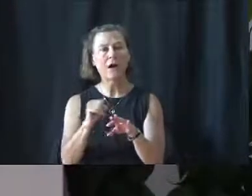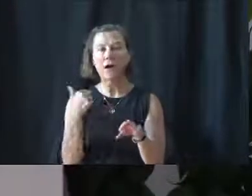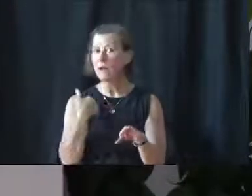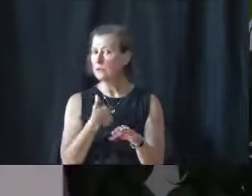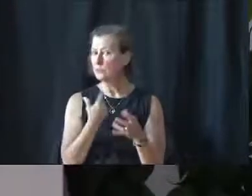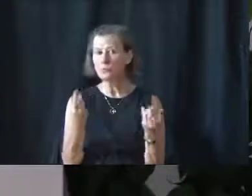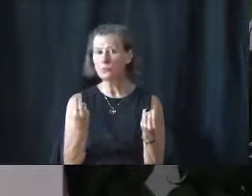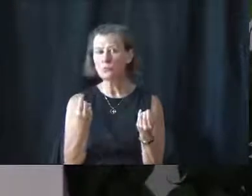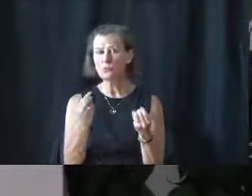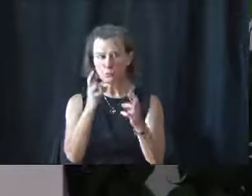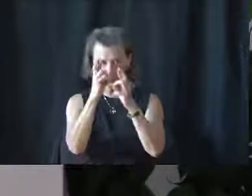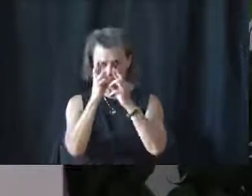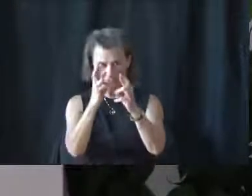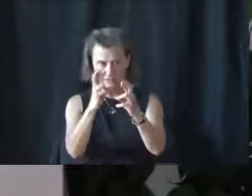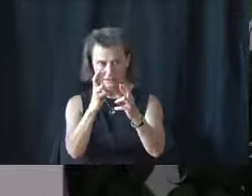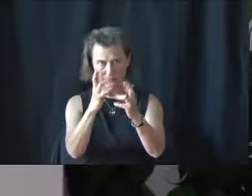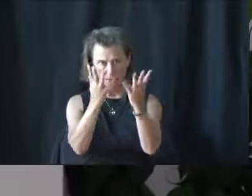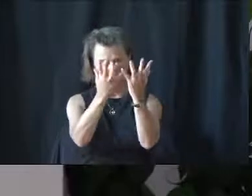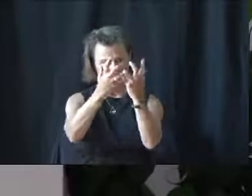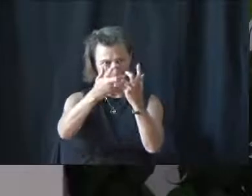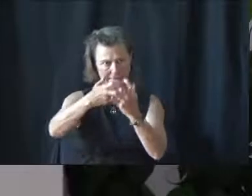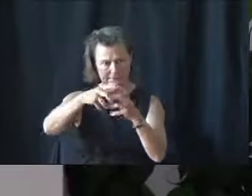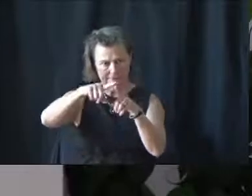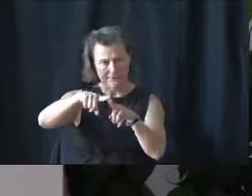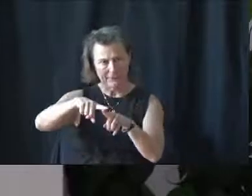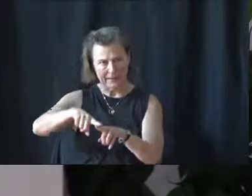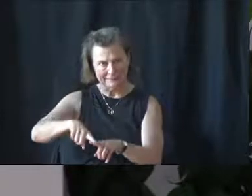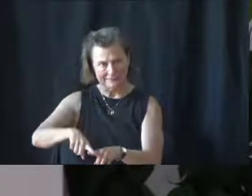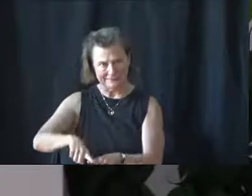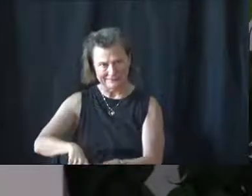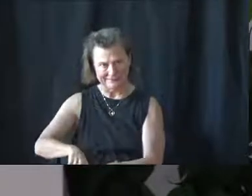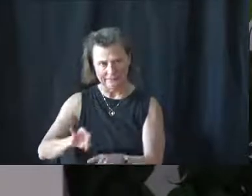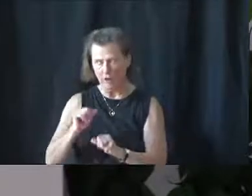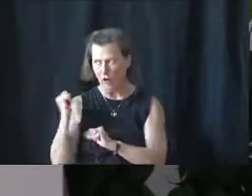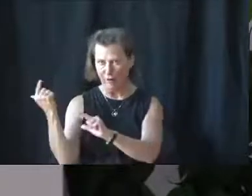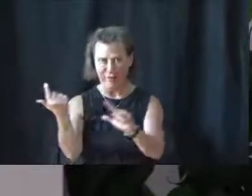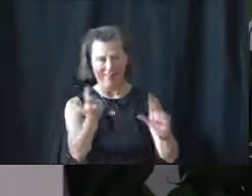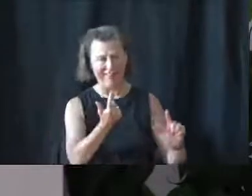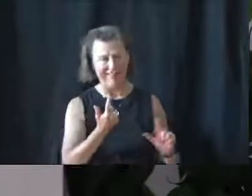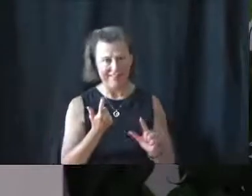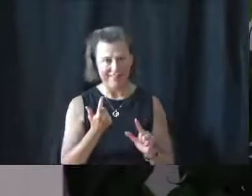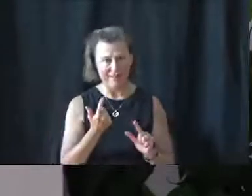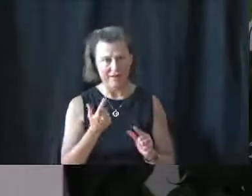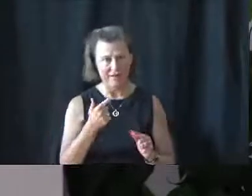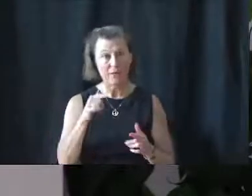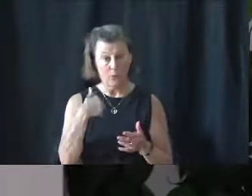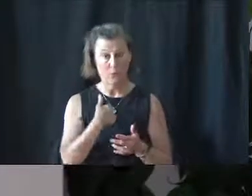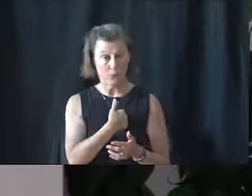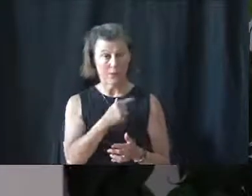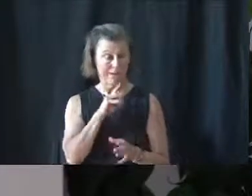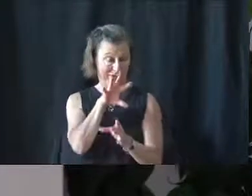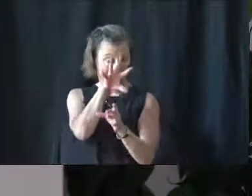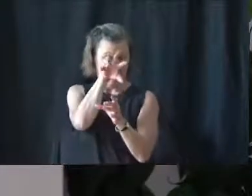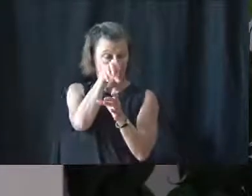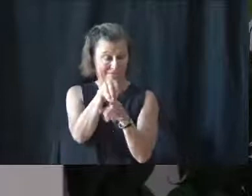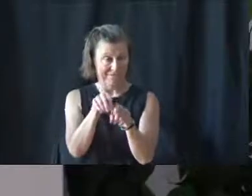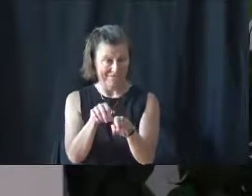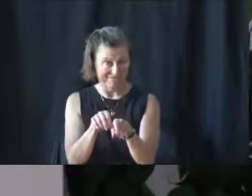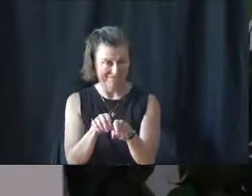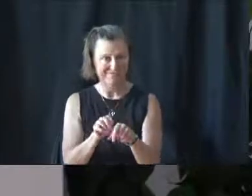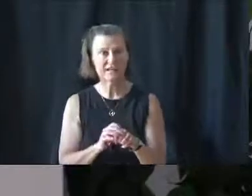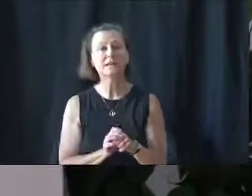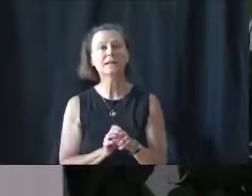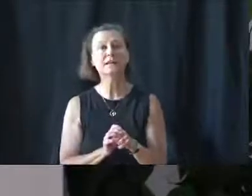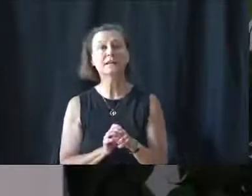to respect the interdependent web of all existence of which we are a part.